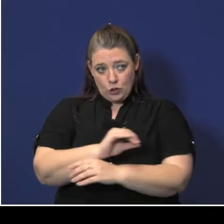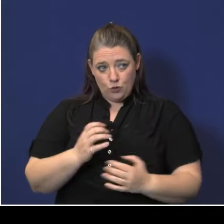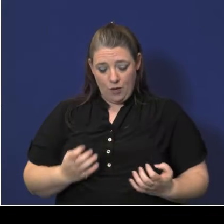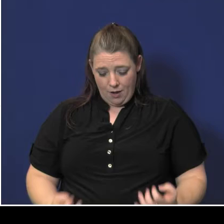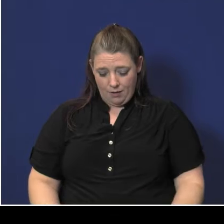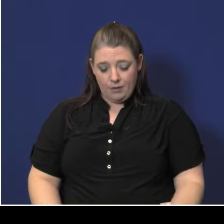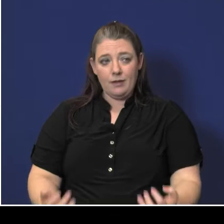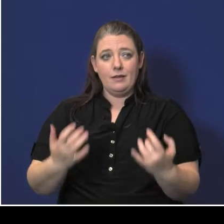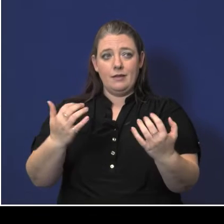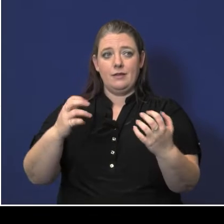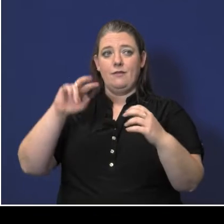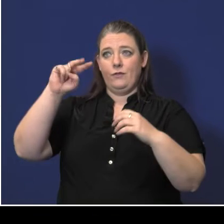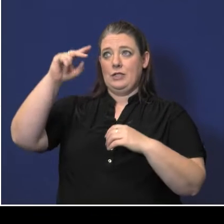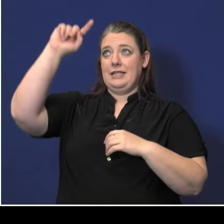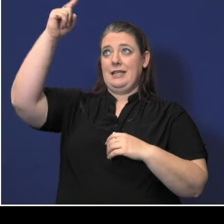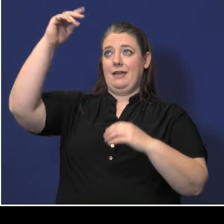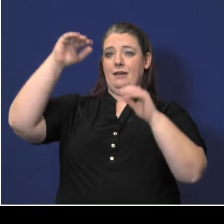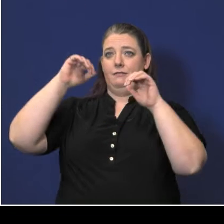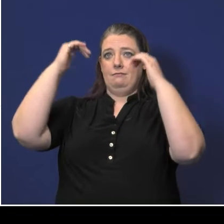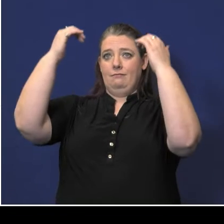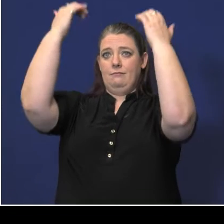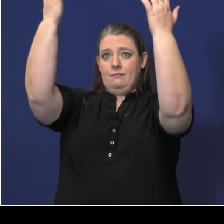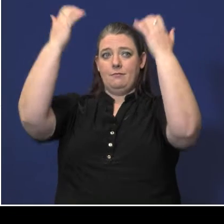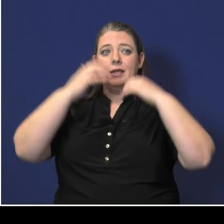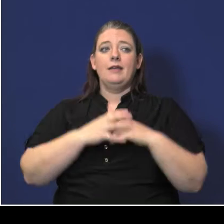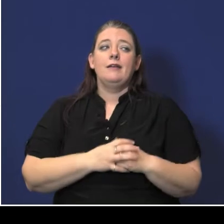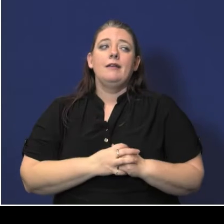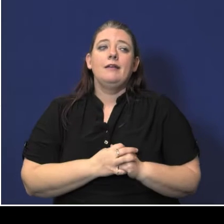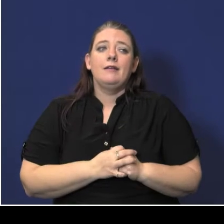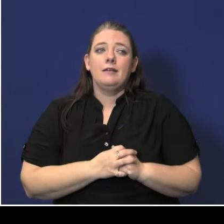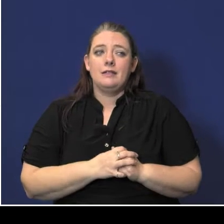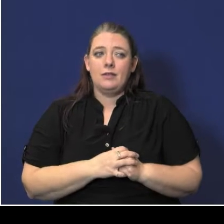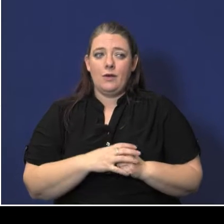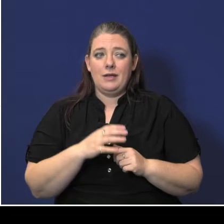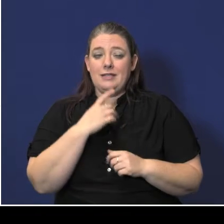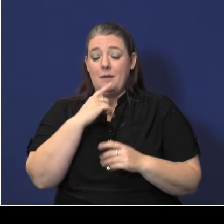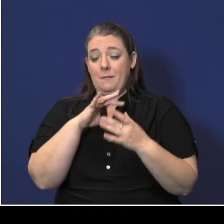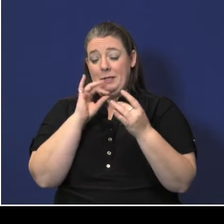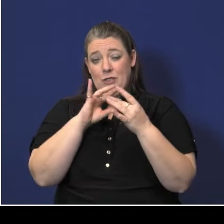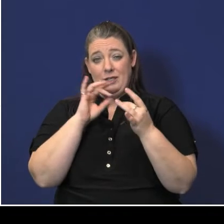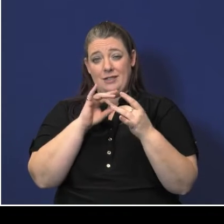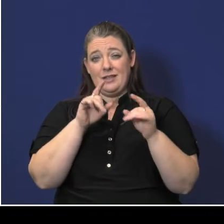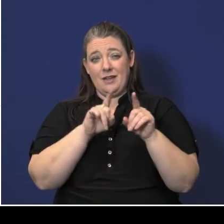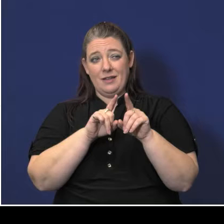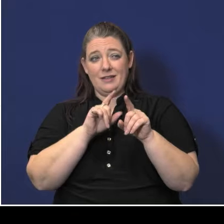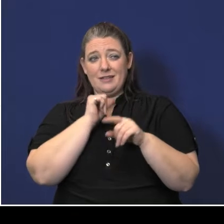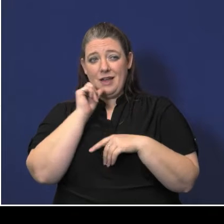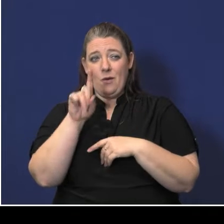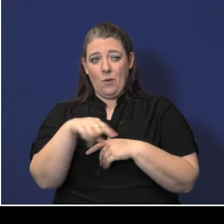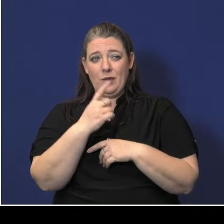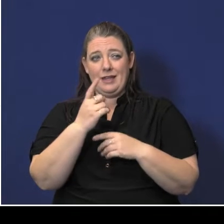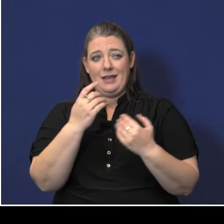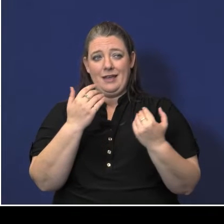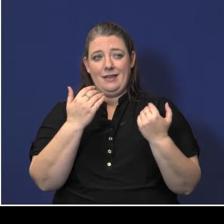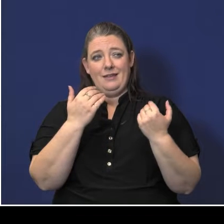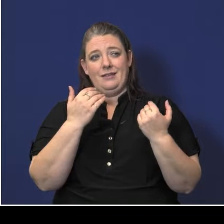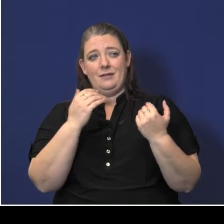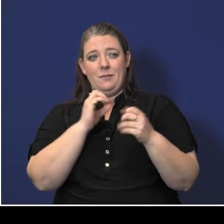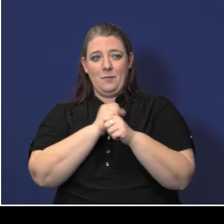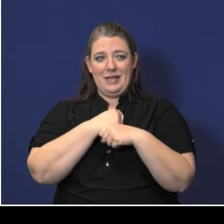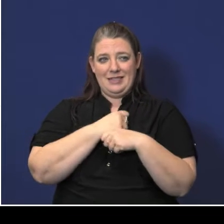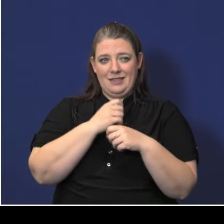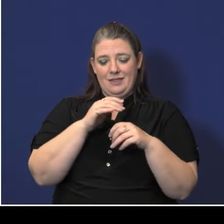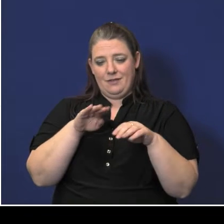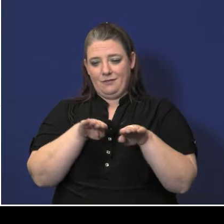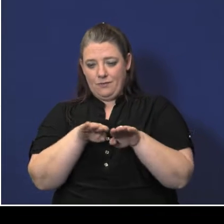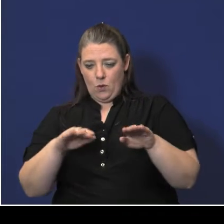and the second balcony. So what this also does, like Brendan was mentioning, is not only make the floor plate of this whole VPEC a little smaller, but at the